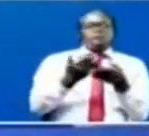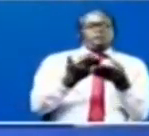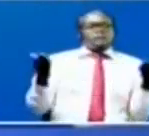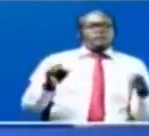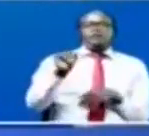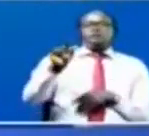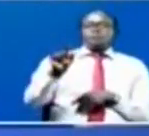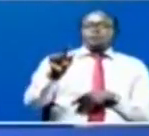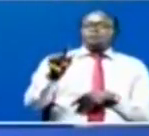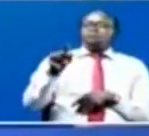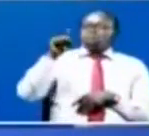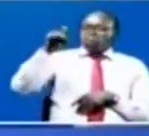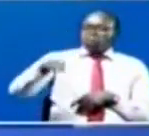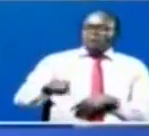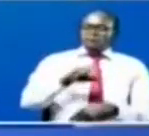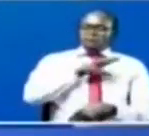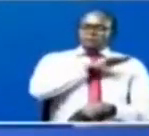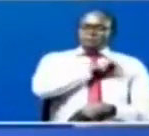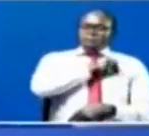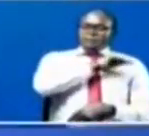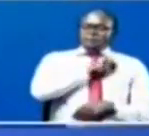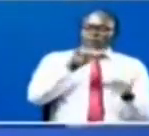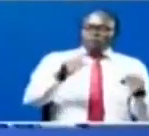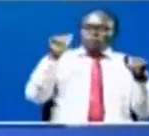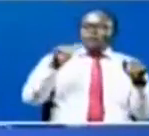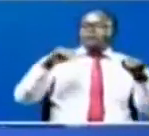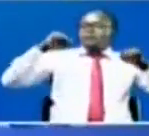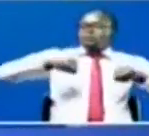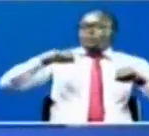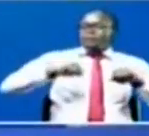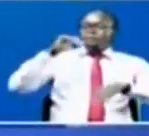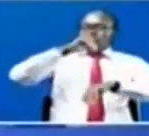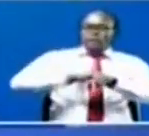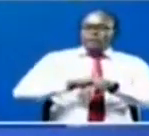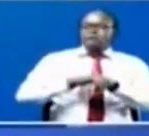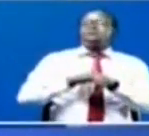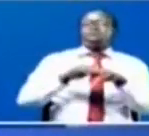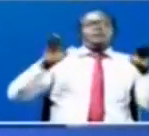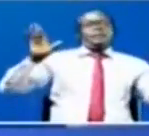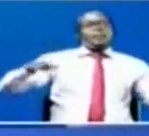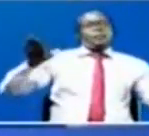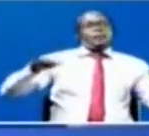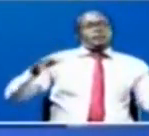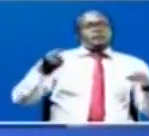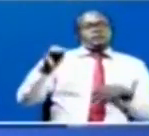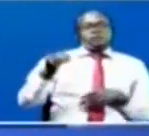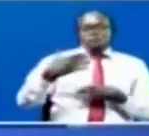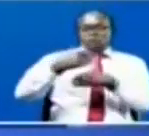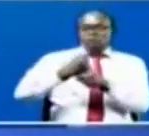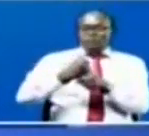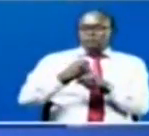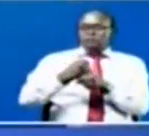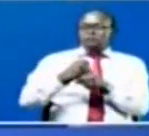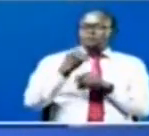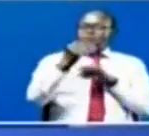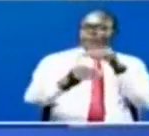to really practice patience. You have to wait for yourself to be able to have the wings to fly. So just trust the process,